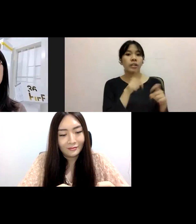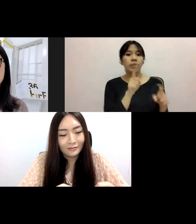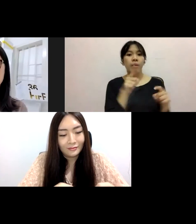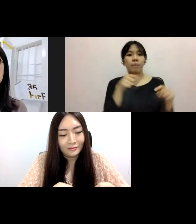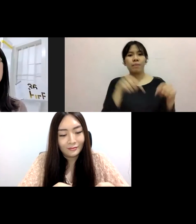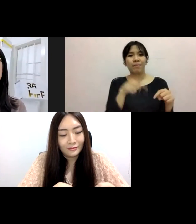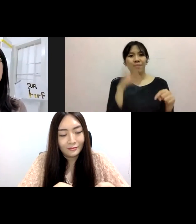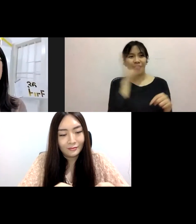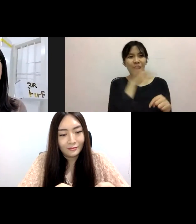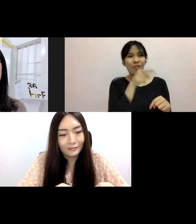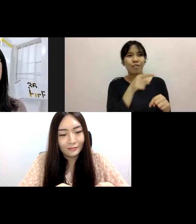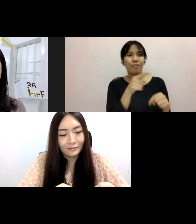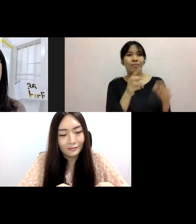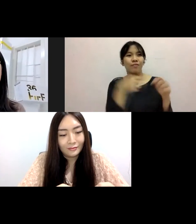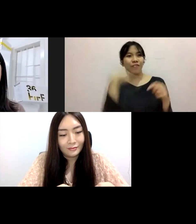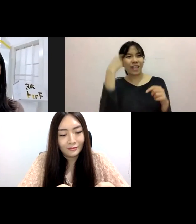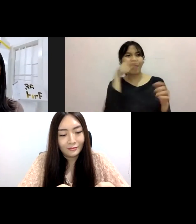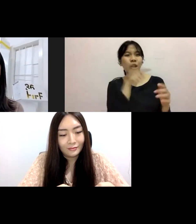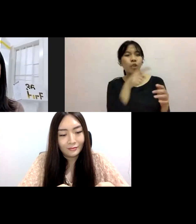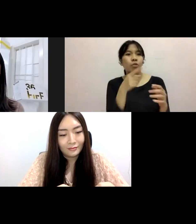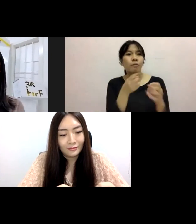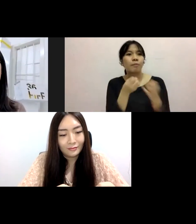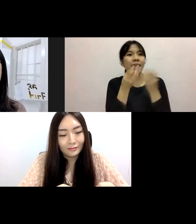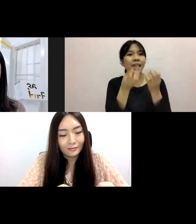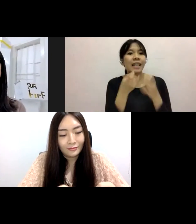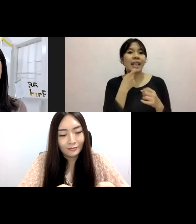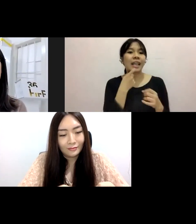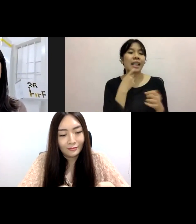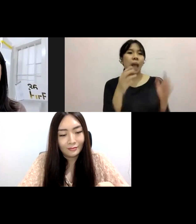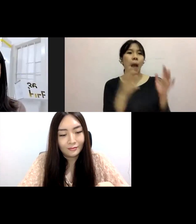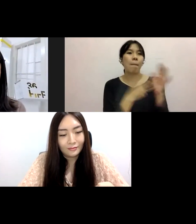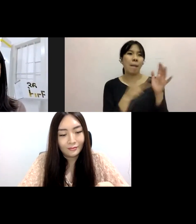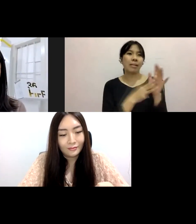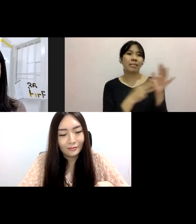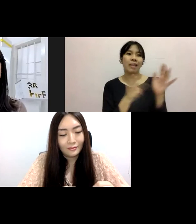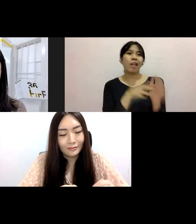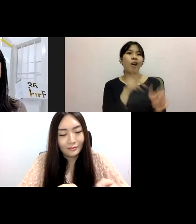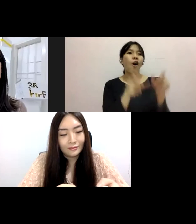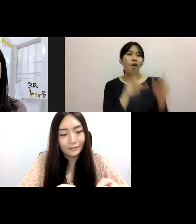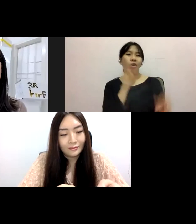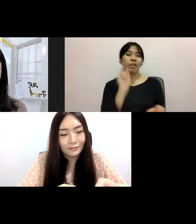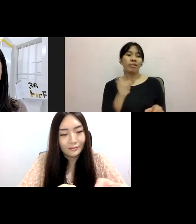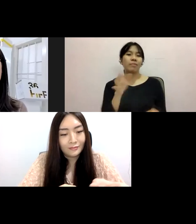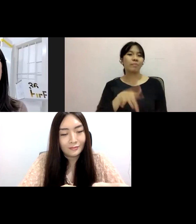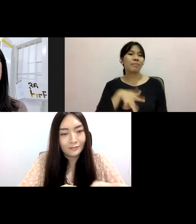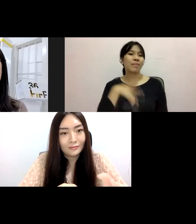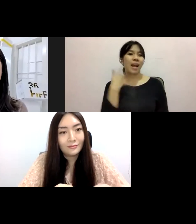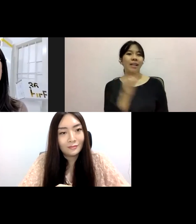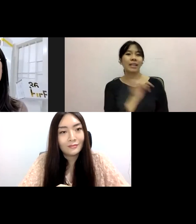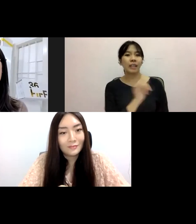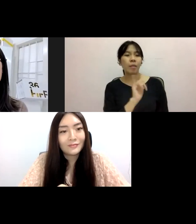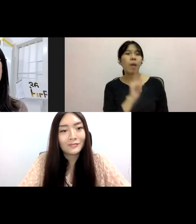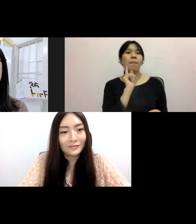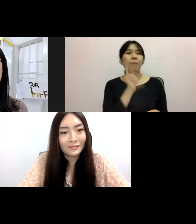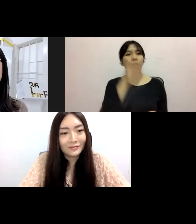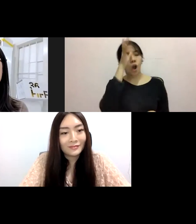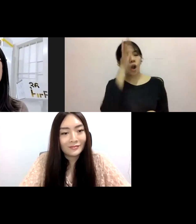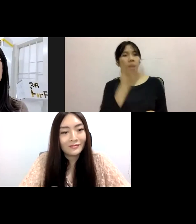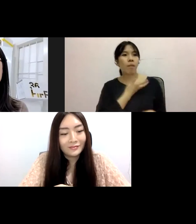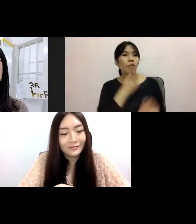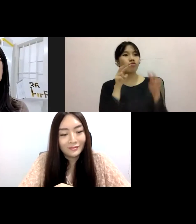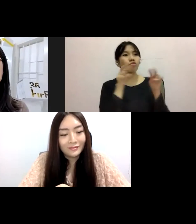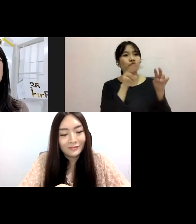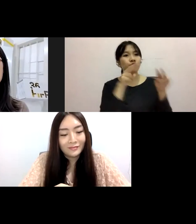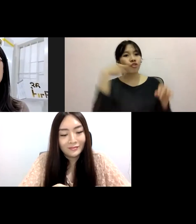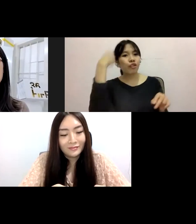everybody's problem, right? Yes. Everybody wants to fit in, everybody wants to feel like they belong to the community. So I